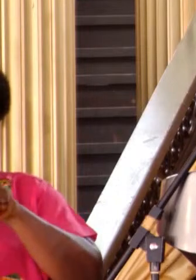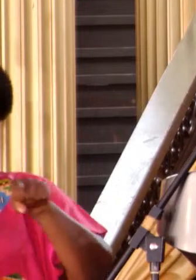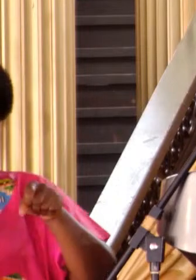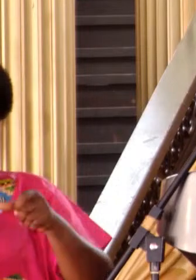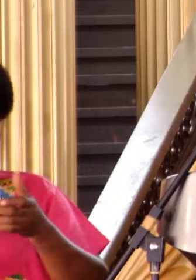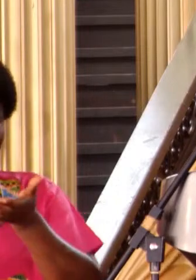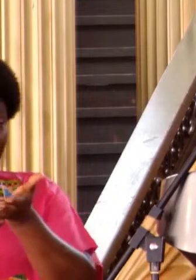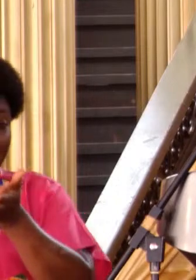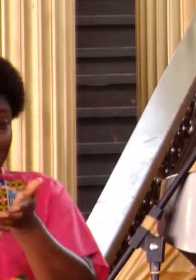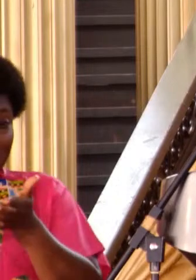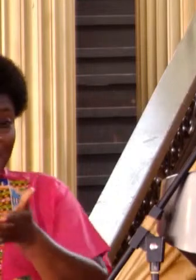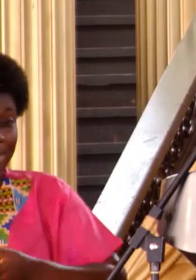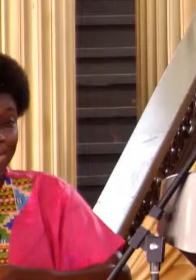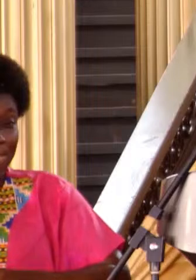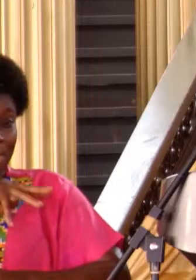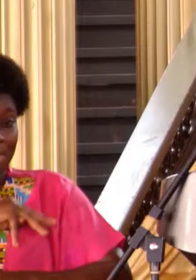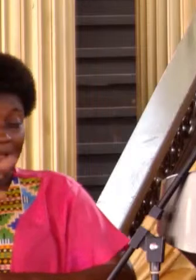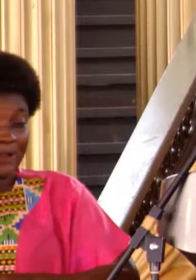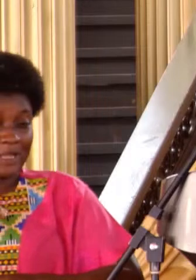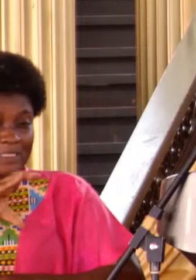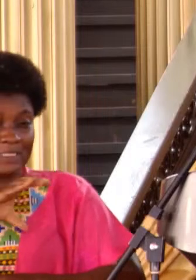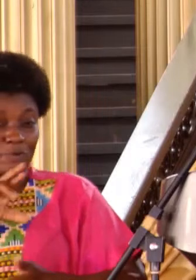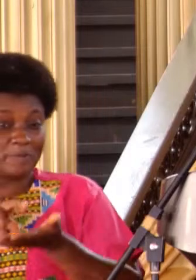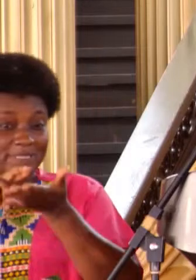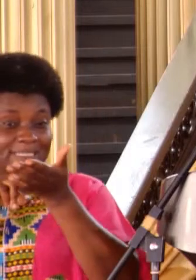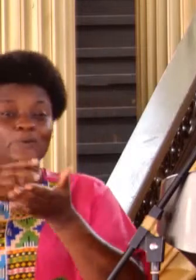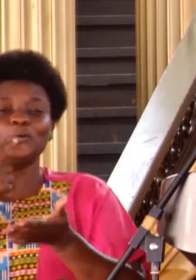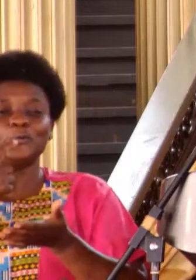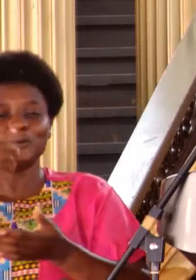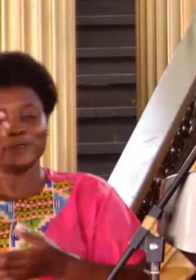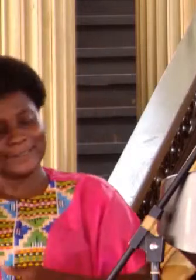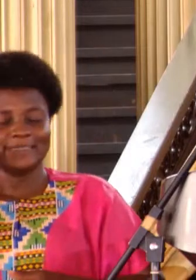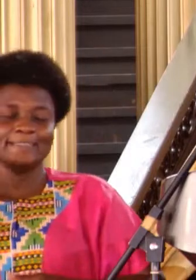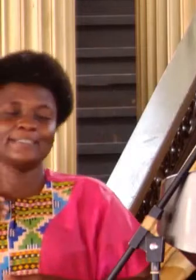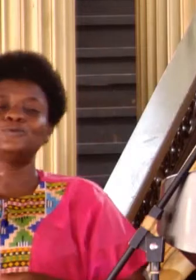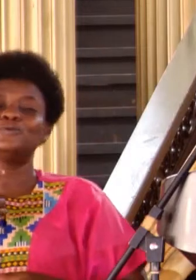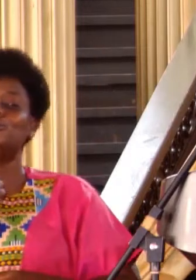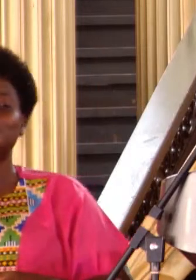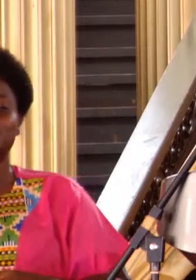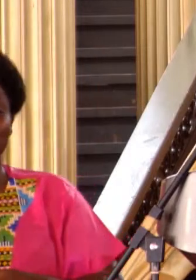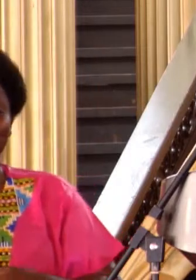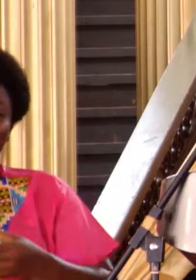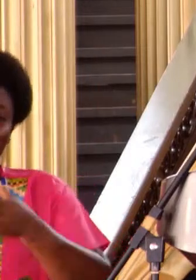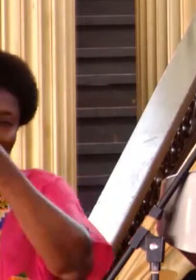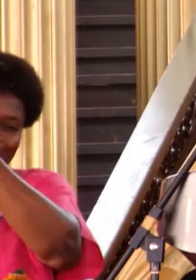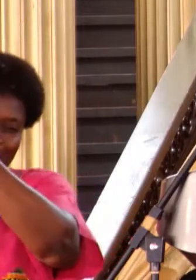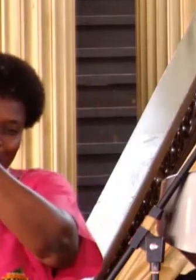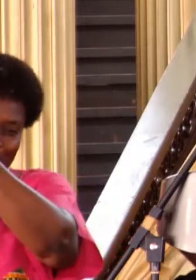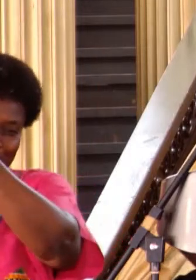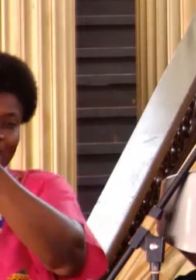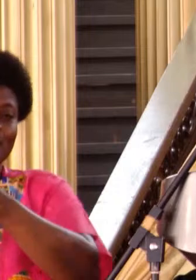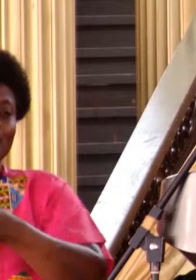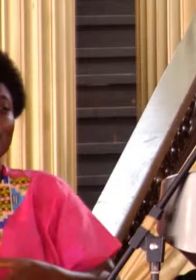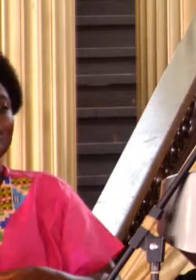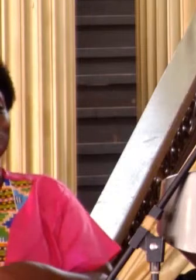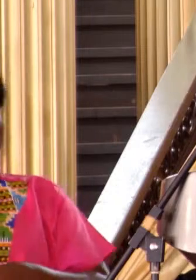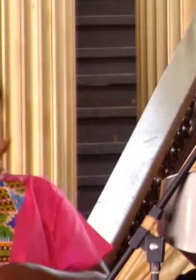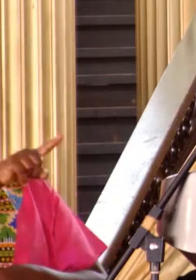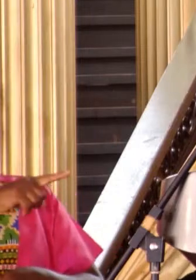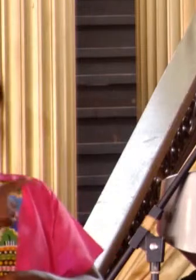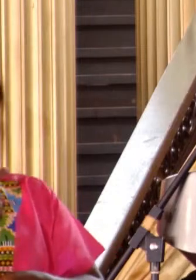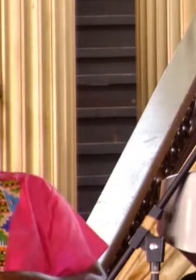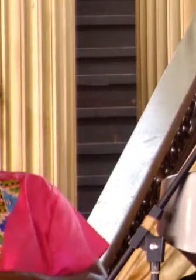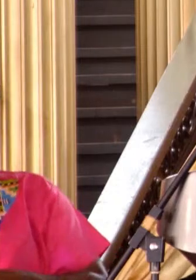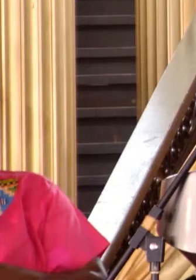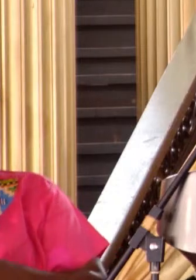of council who is representing the chancellor, he will say to you, "Are you cool?" And you have to respond,